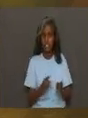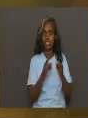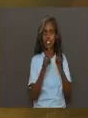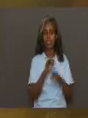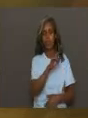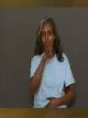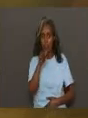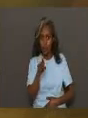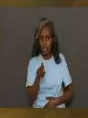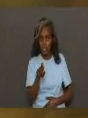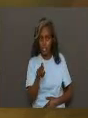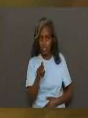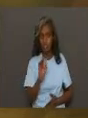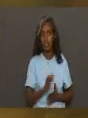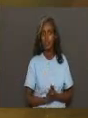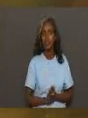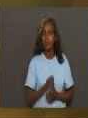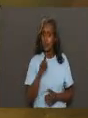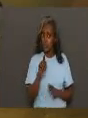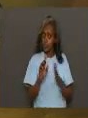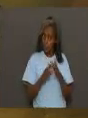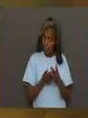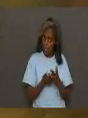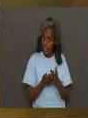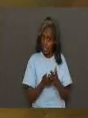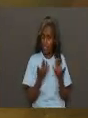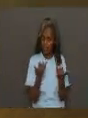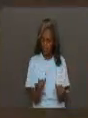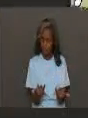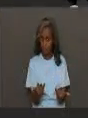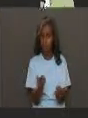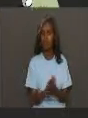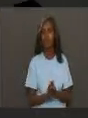of equations. You may begin now.